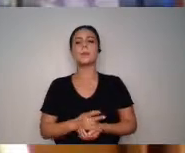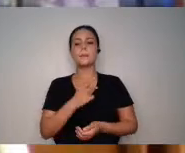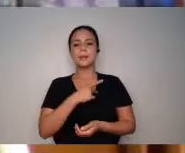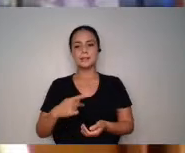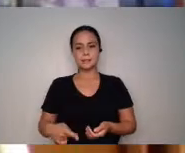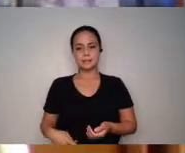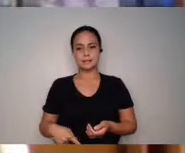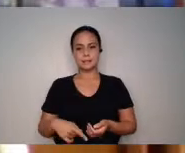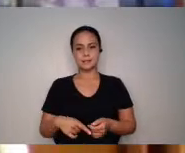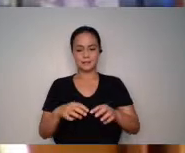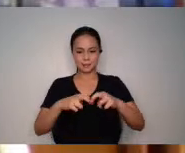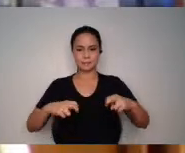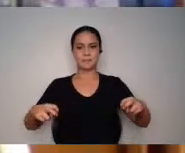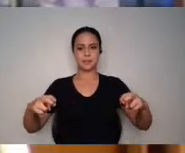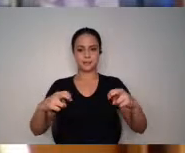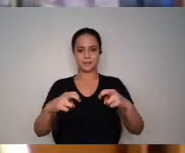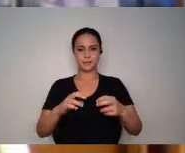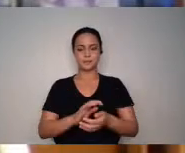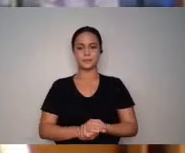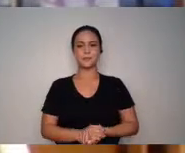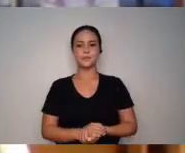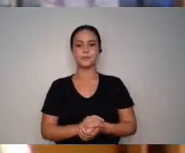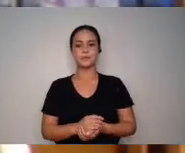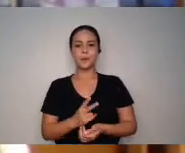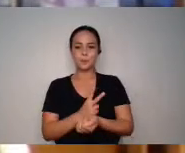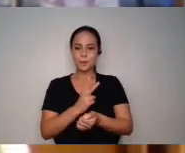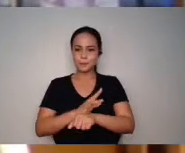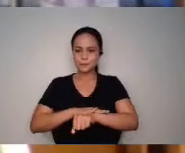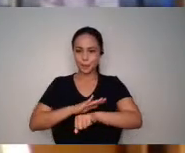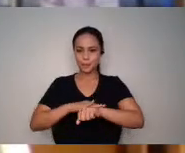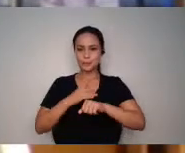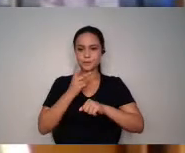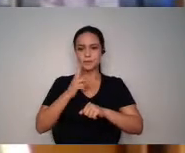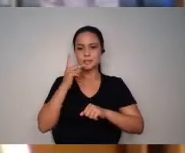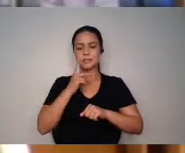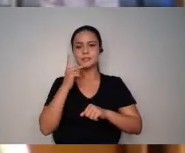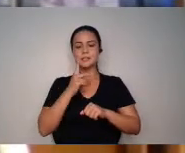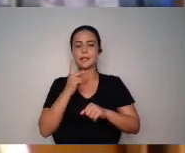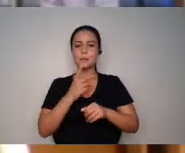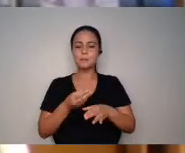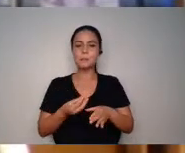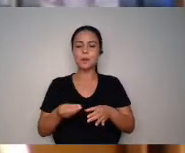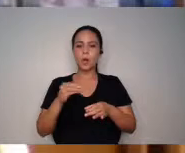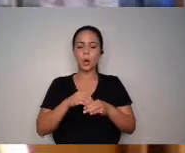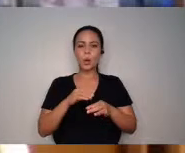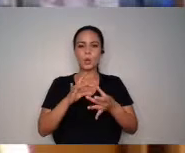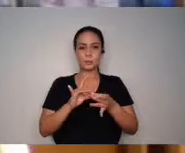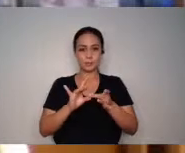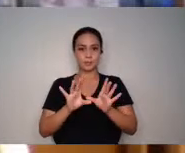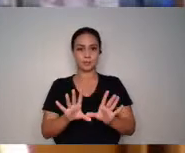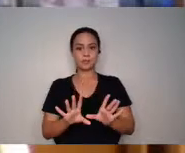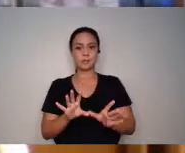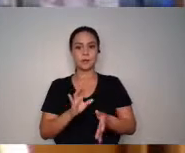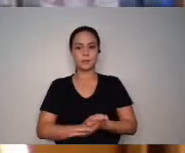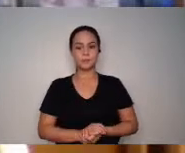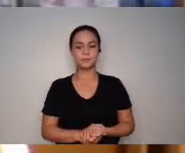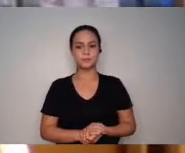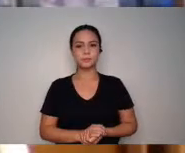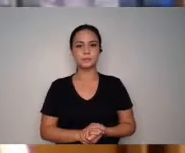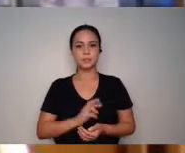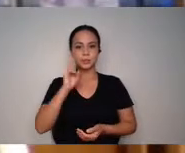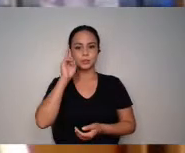invited us to preside the panel. And at the same time, I would like to say that